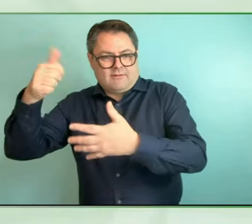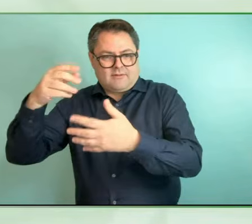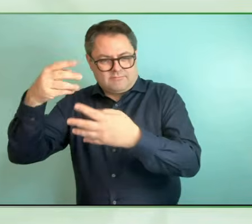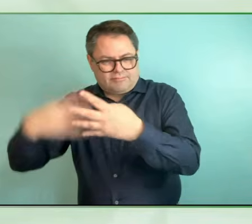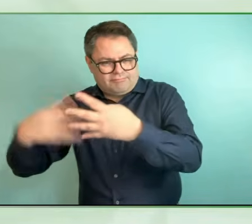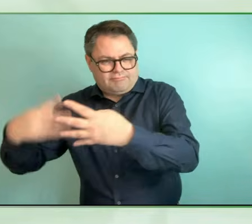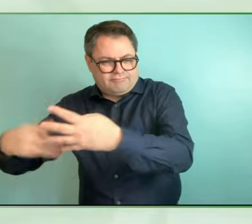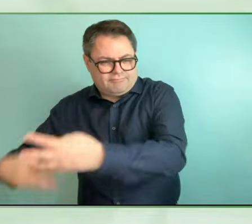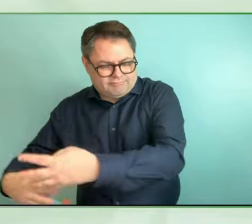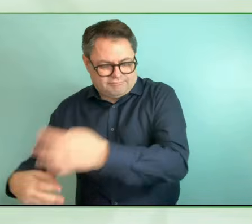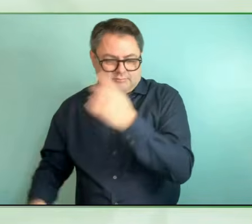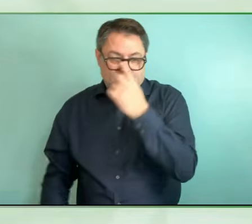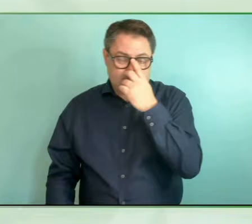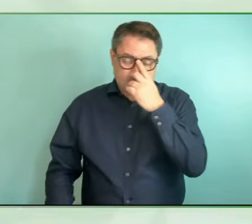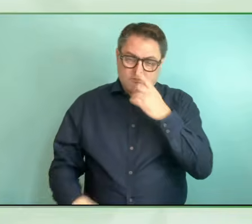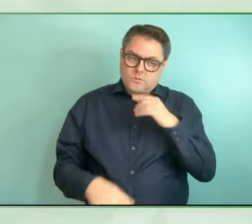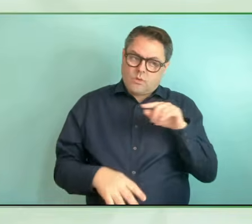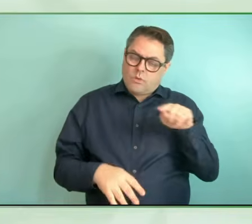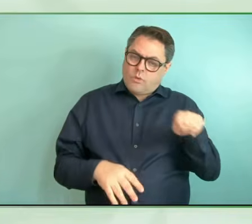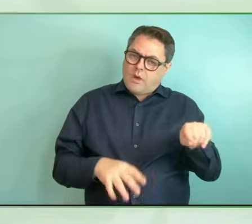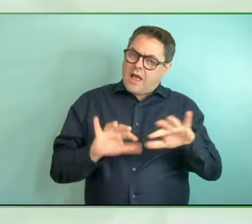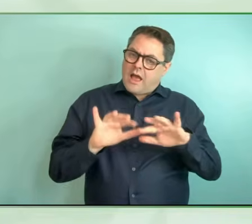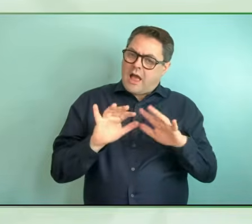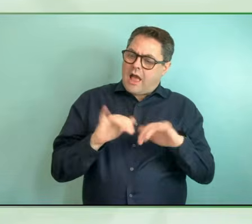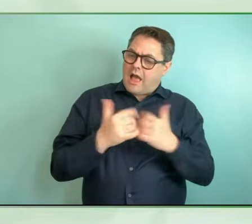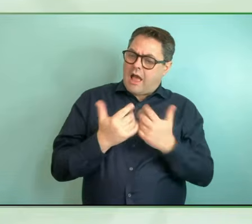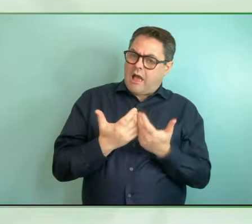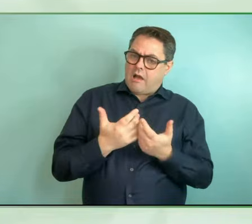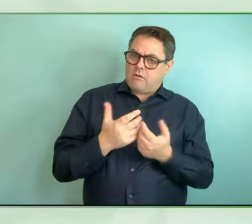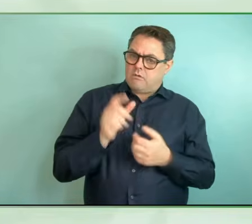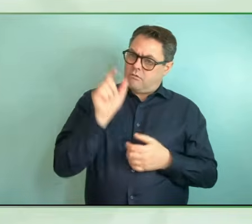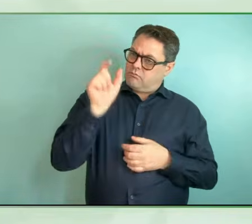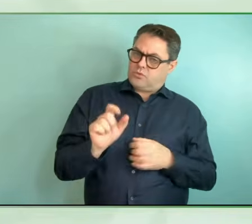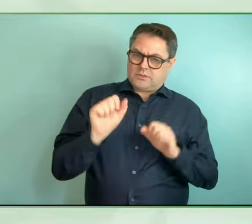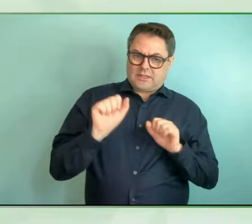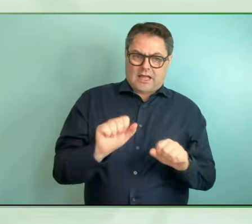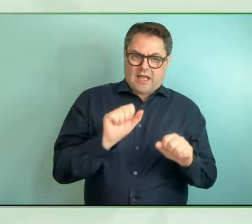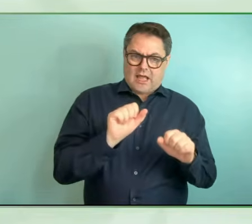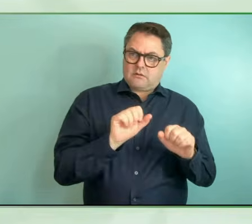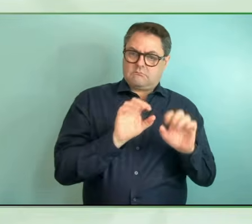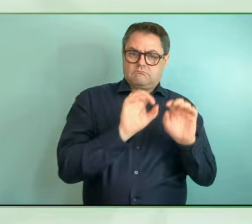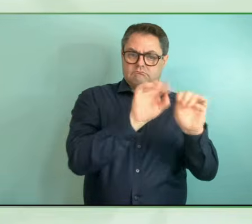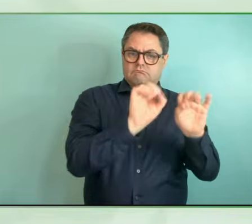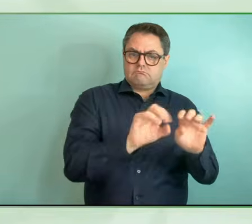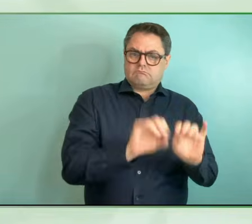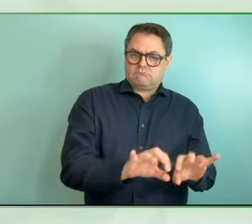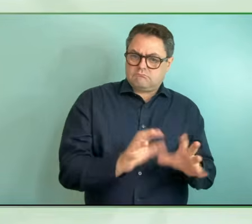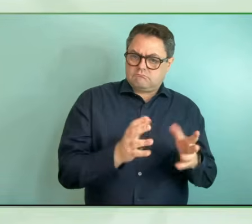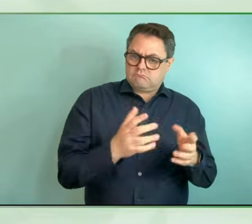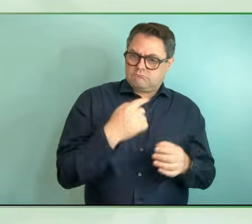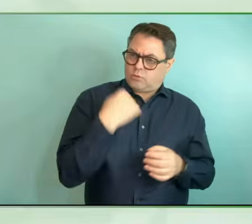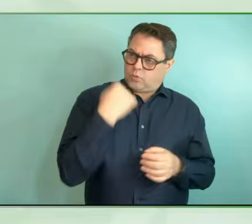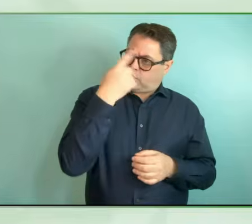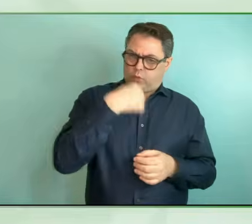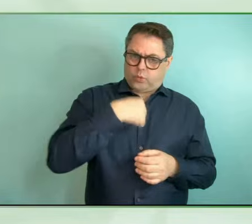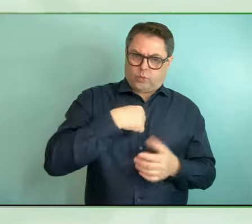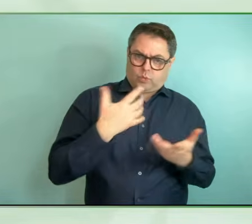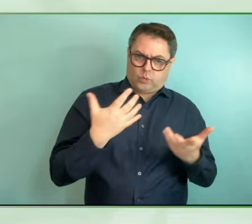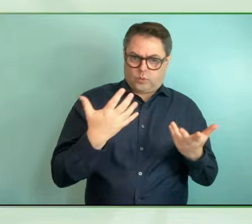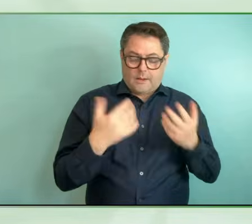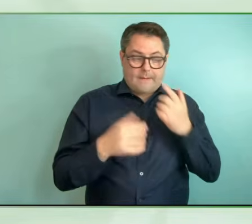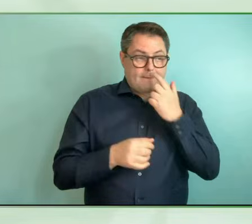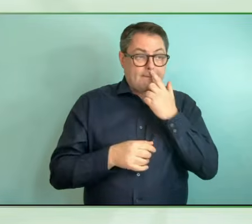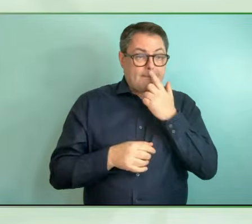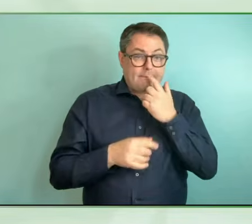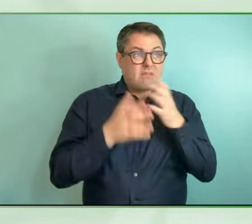contribute to fill these gaps? How do you have a certain process in place, or it just happens? Well, the volunteers of